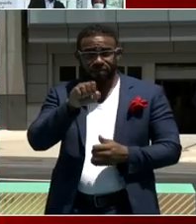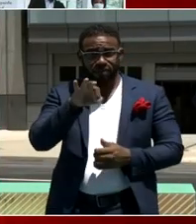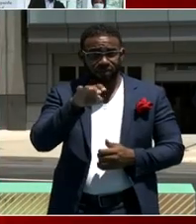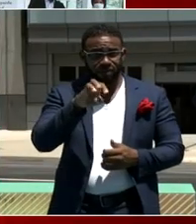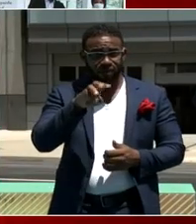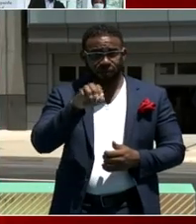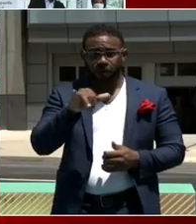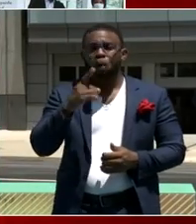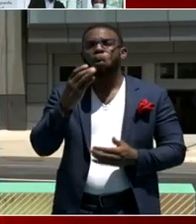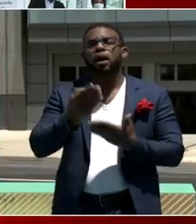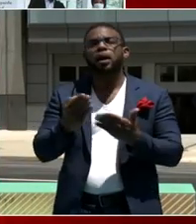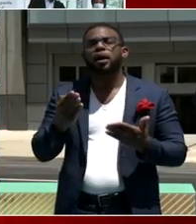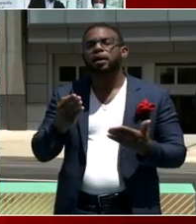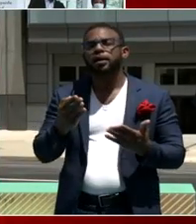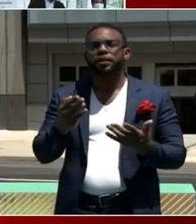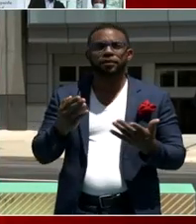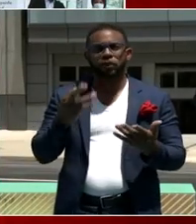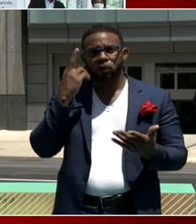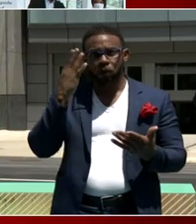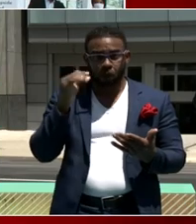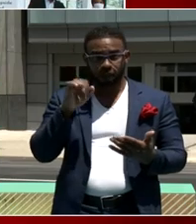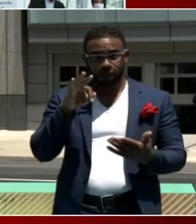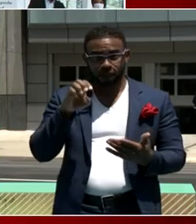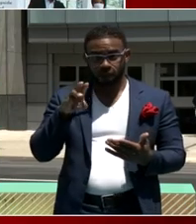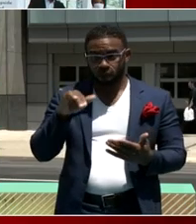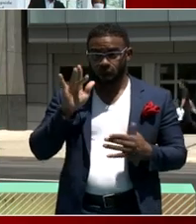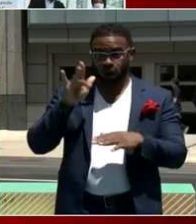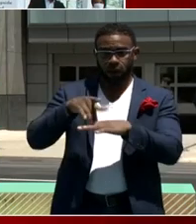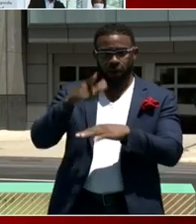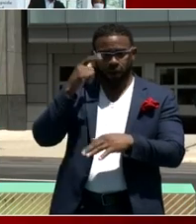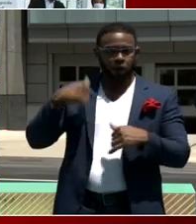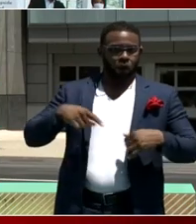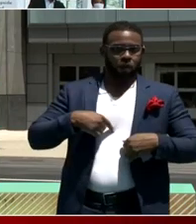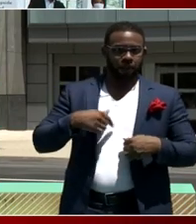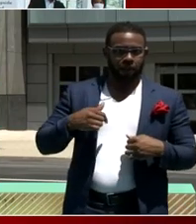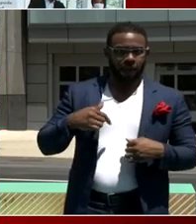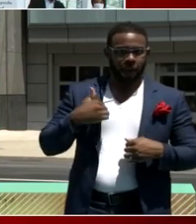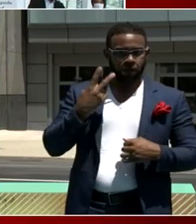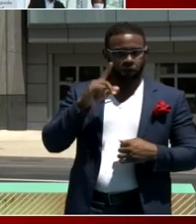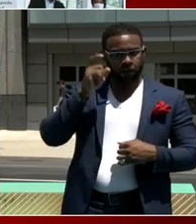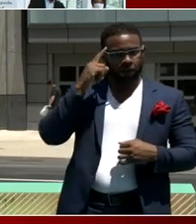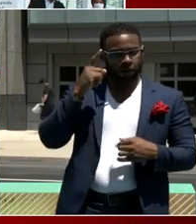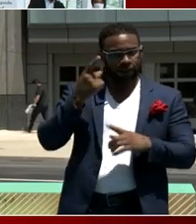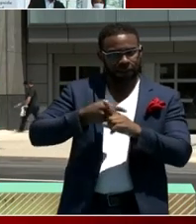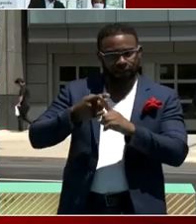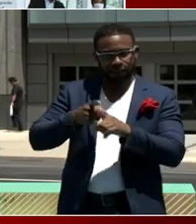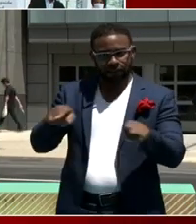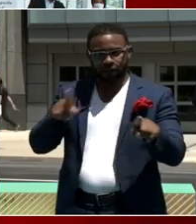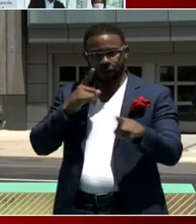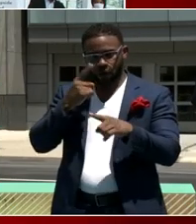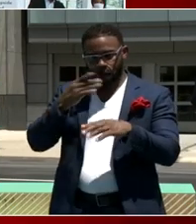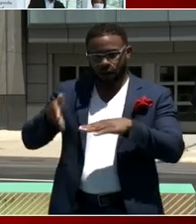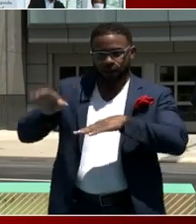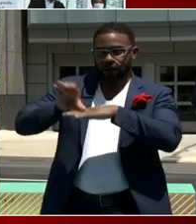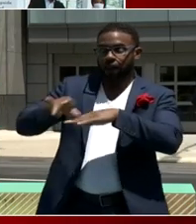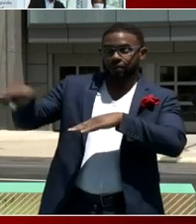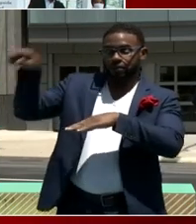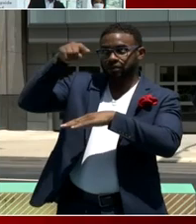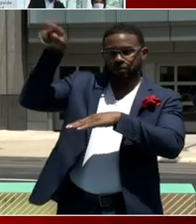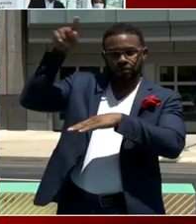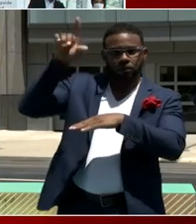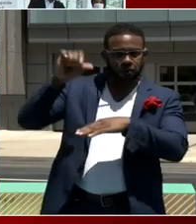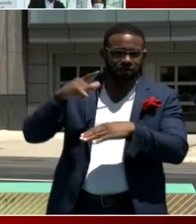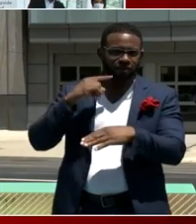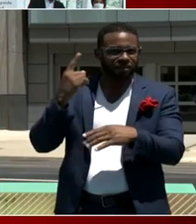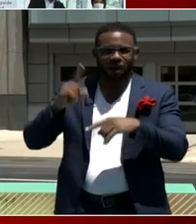Safeway. Well, one of the reasons why Safeway went there is because we have 2 government leases that are right on top of it.